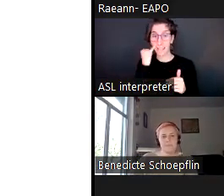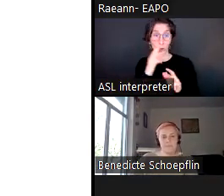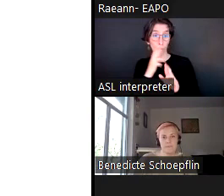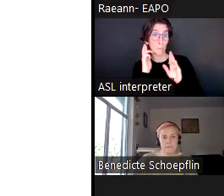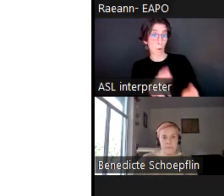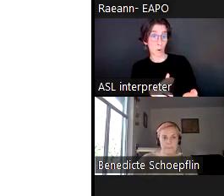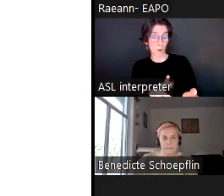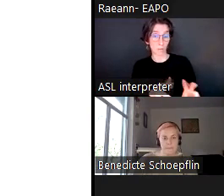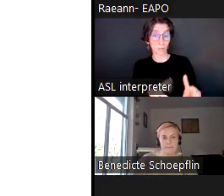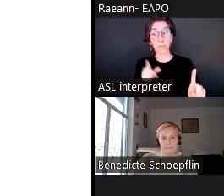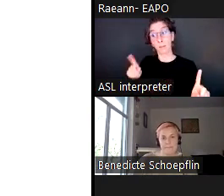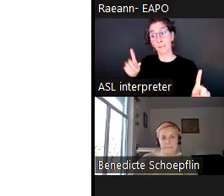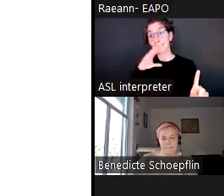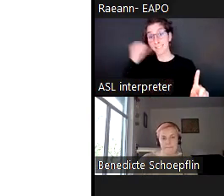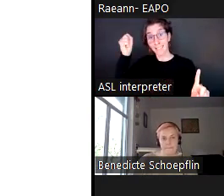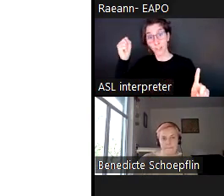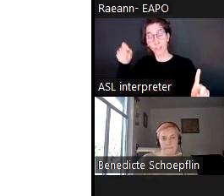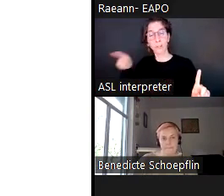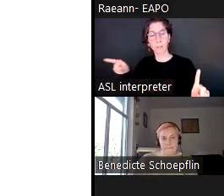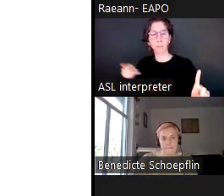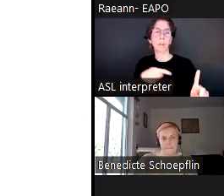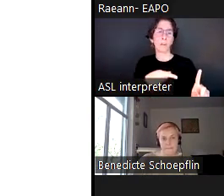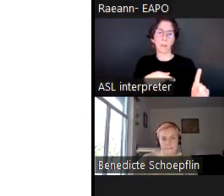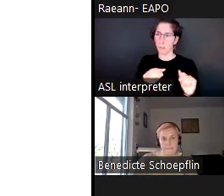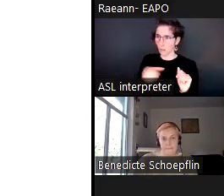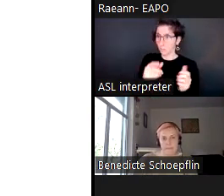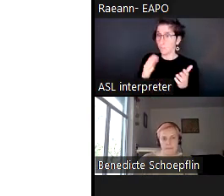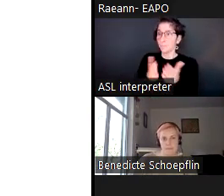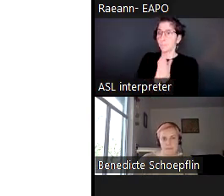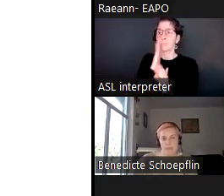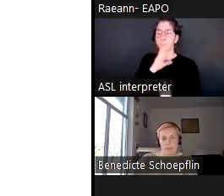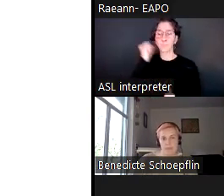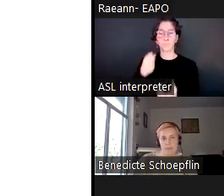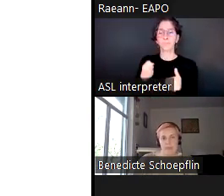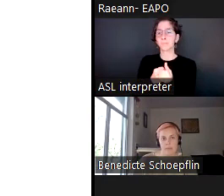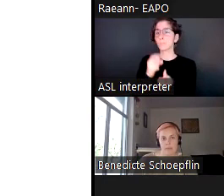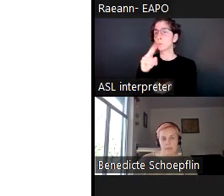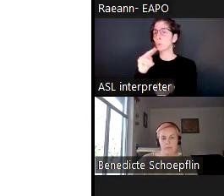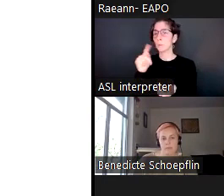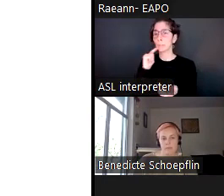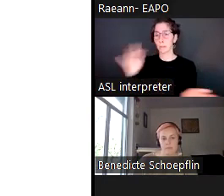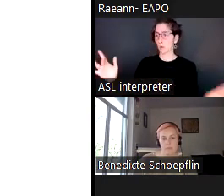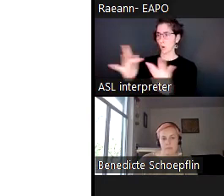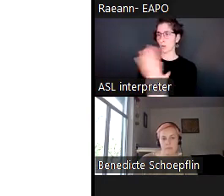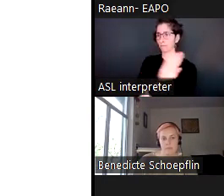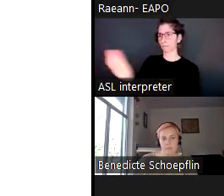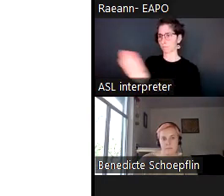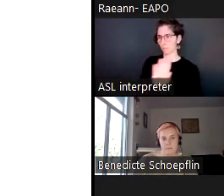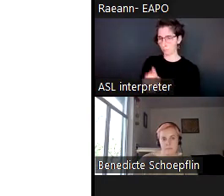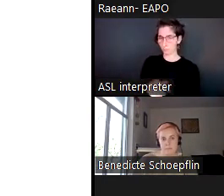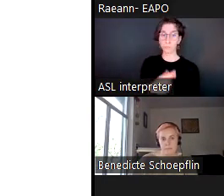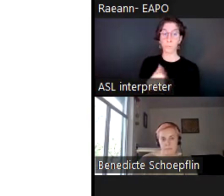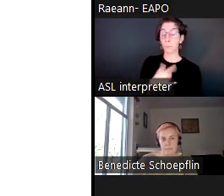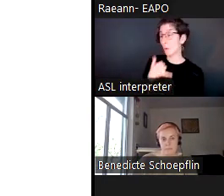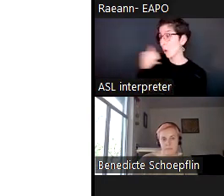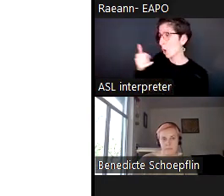is a senior, you can ask for the senior support unit to follow up with this victim, and we will call them and try to